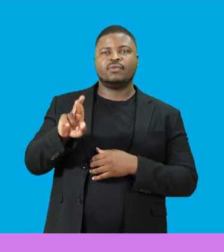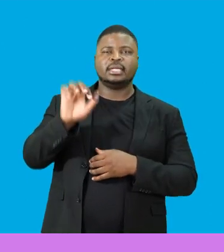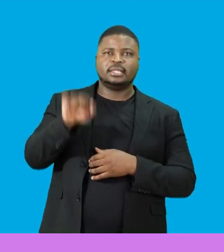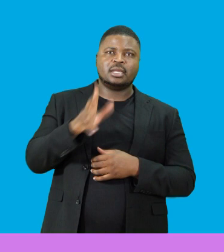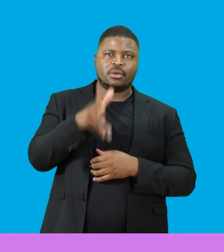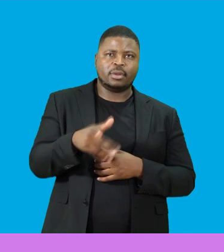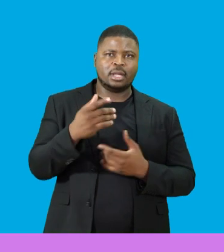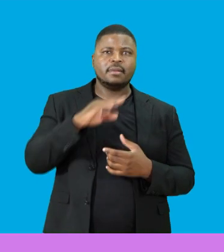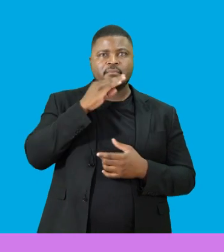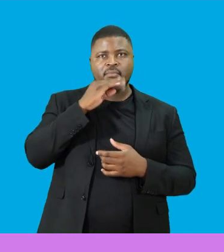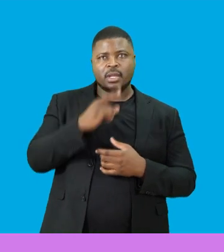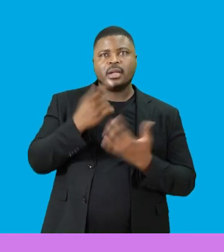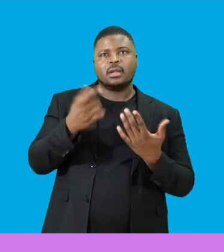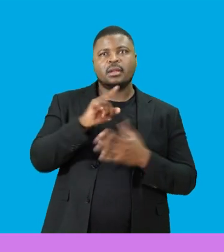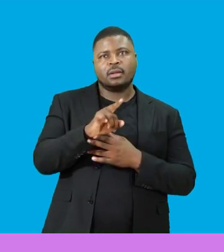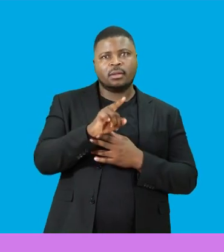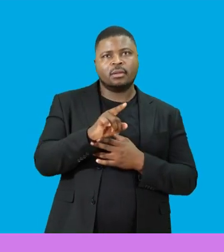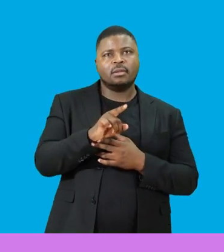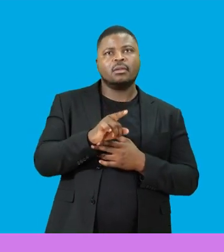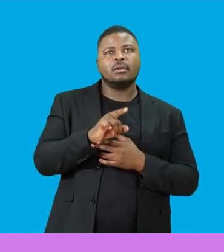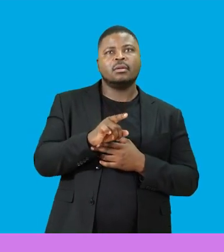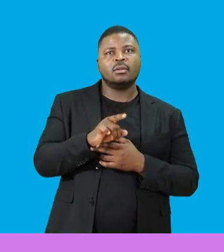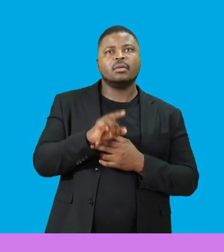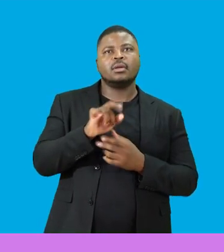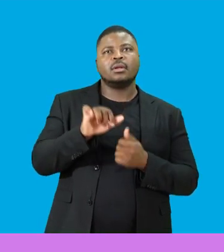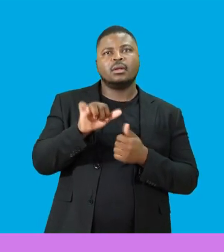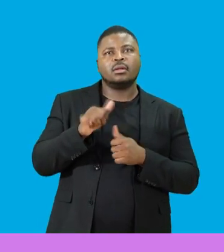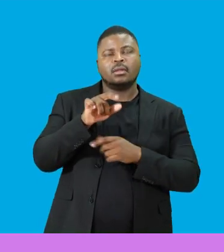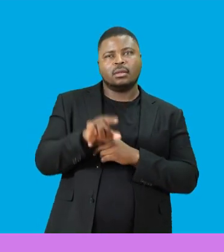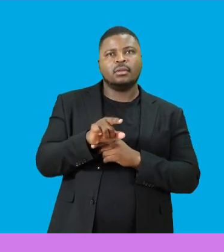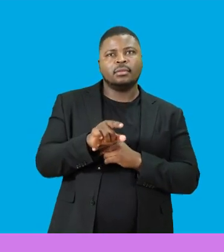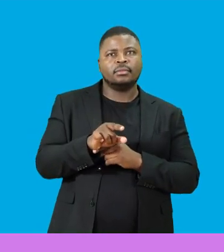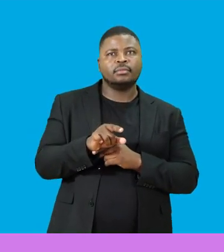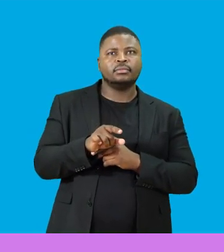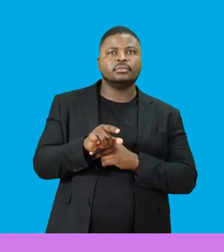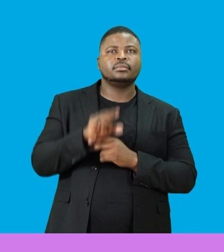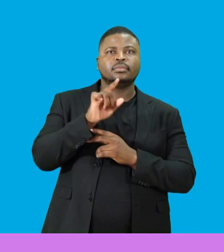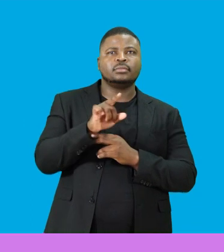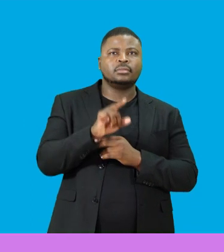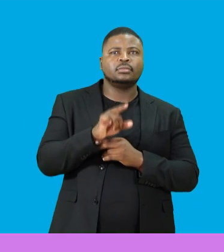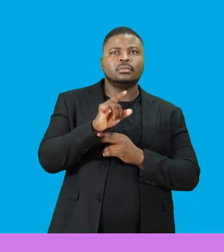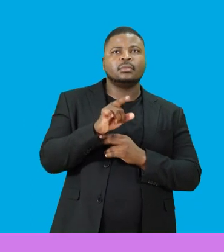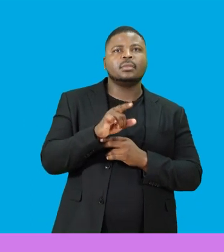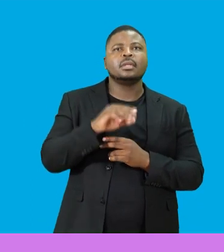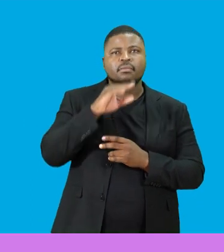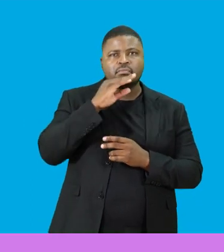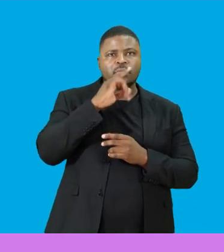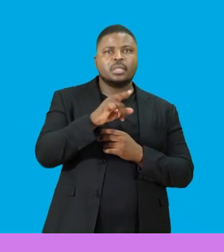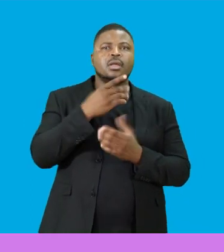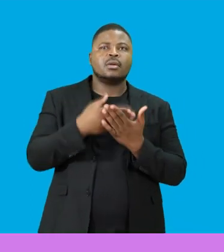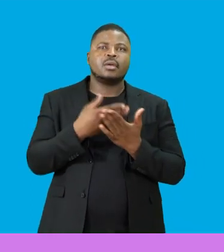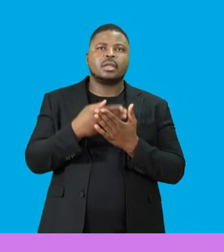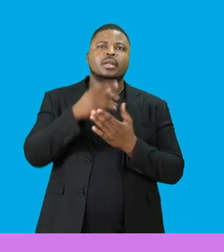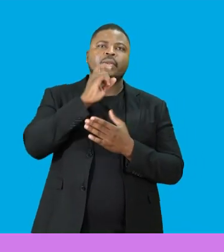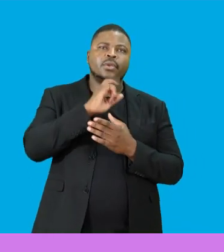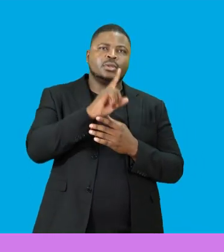method is when you will say 12.5% multiplied by 40, which you will get 5 rand. Then you take the 5 rand, you add it